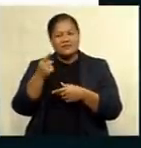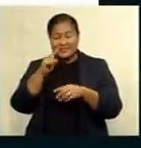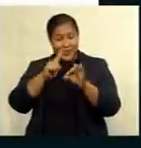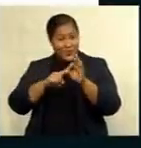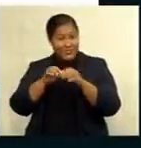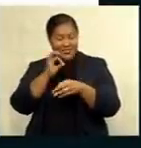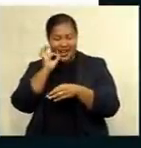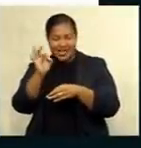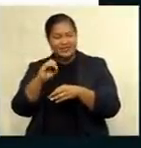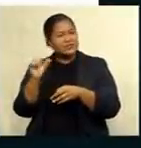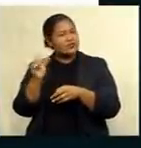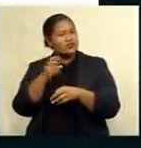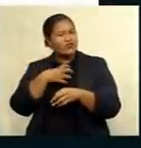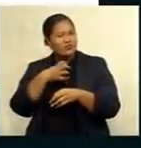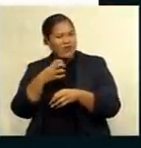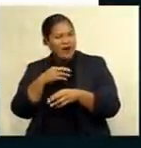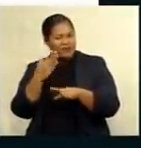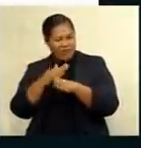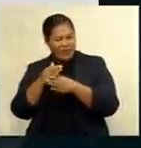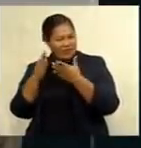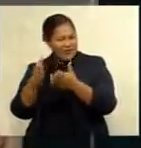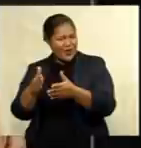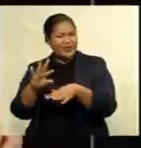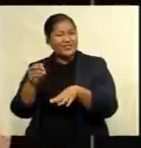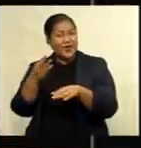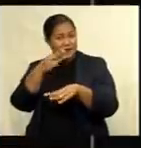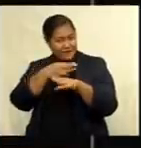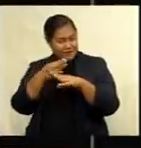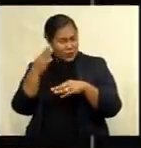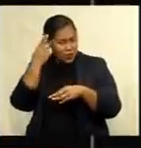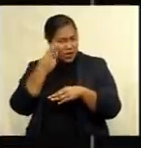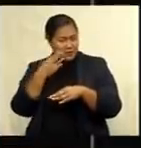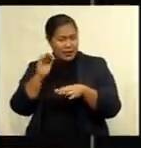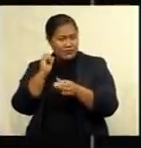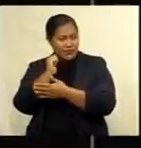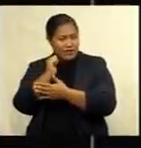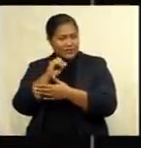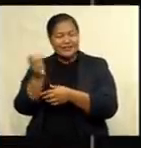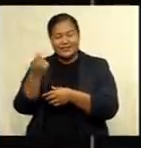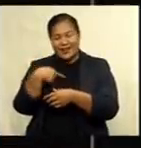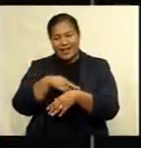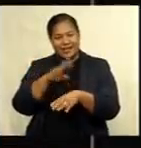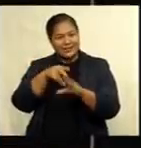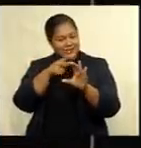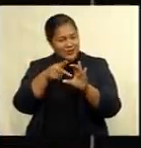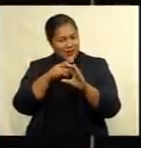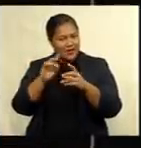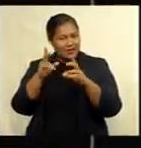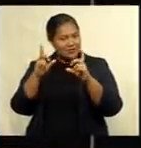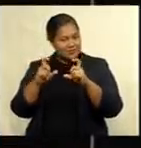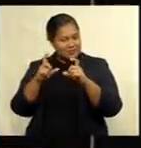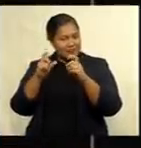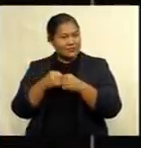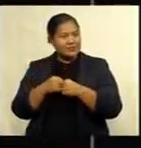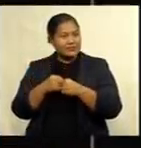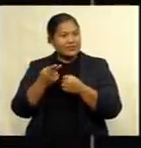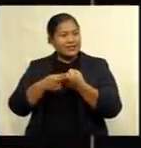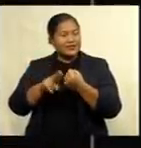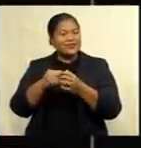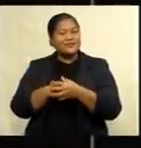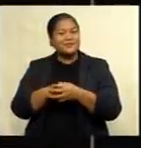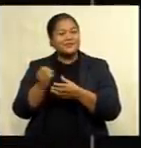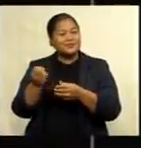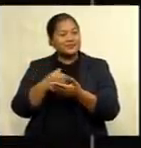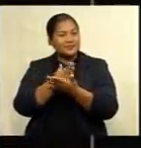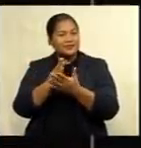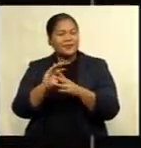visit our FBC News website to take part and send us newsworthy pictures and videos, fbcnews at fbc.com.fj or